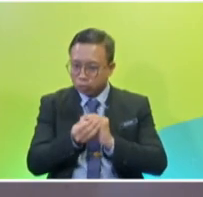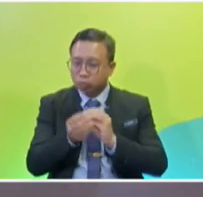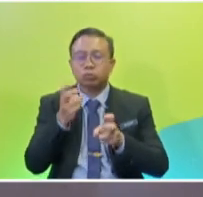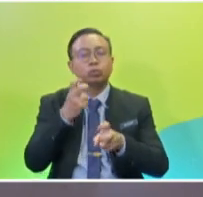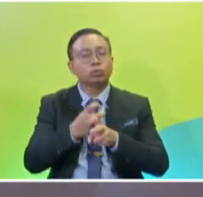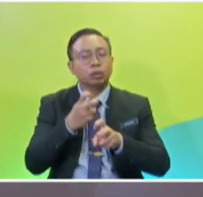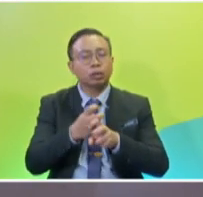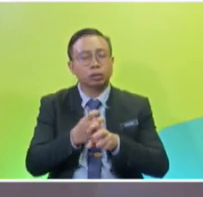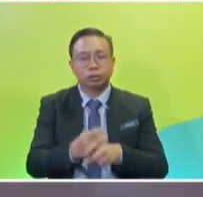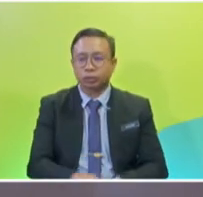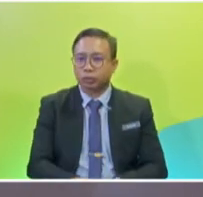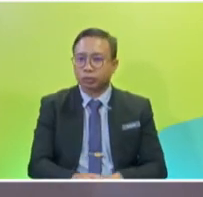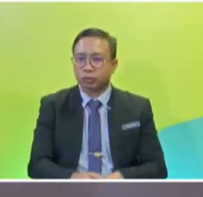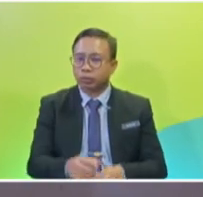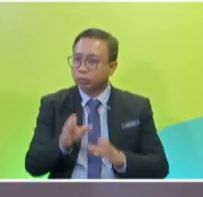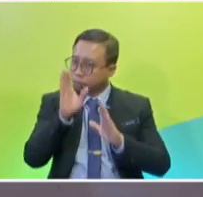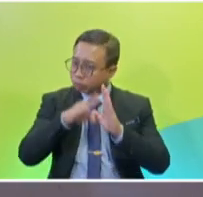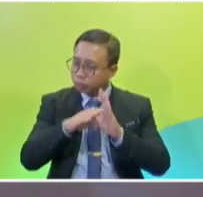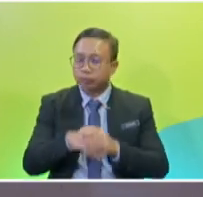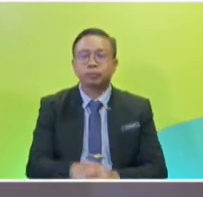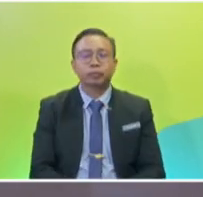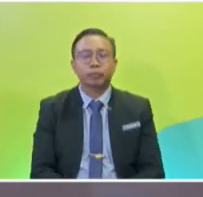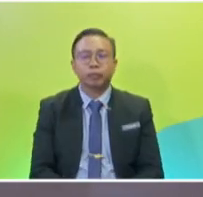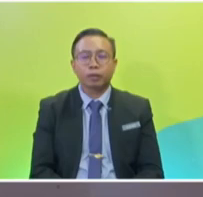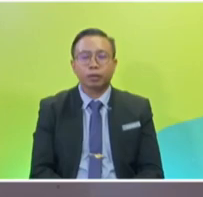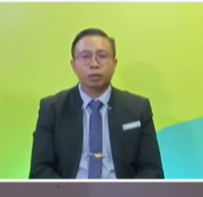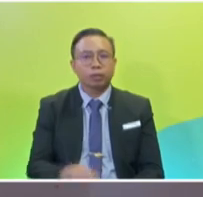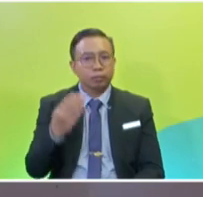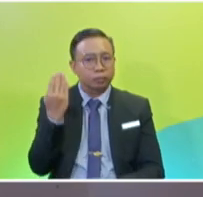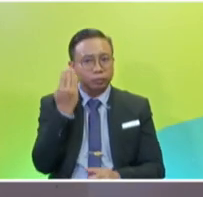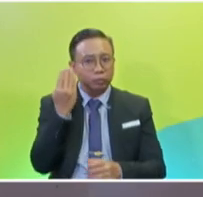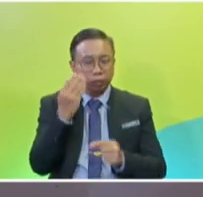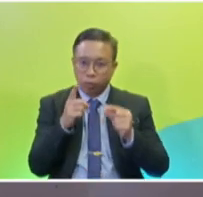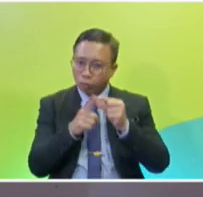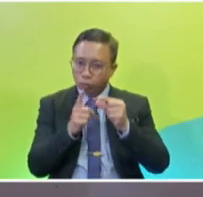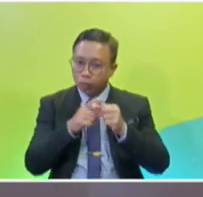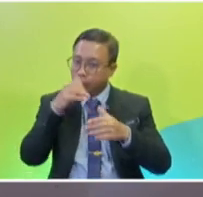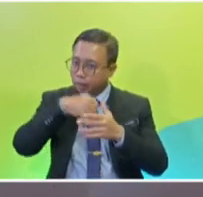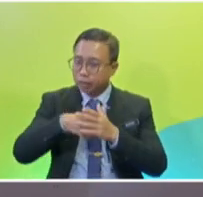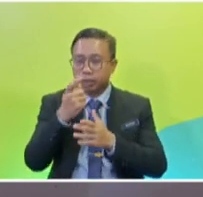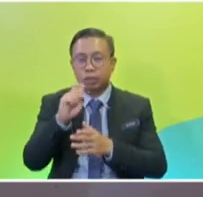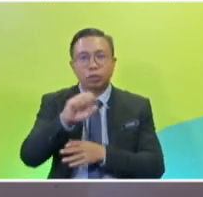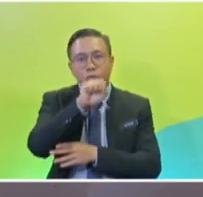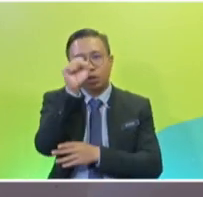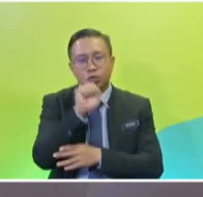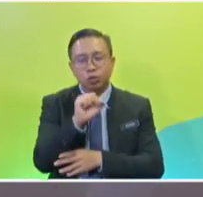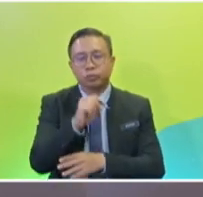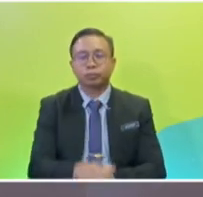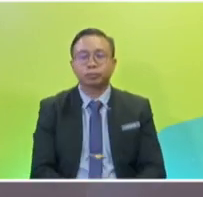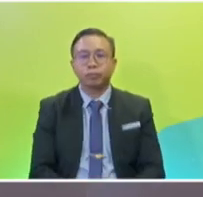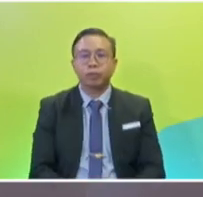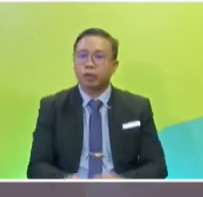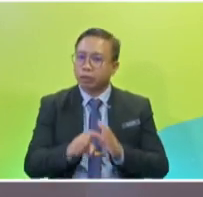difficulties, disadvantages. So these are the common words which are normally asked in a question. Exam